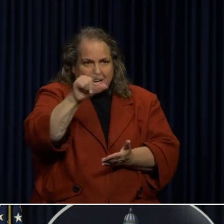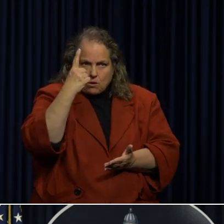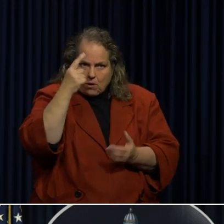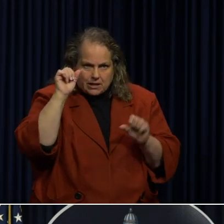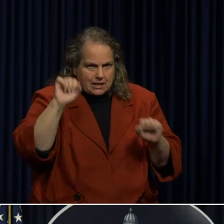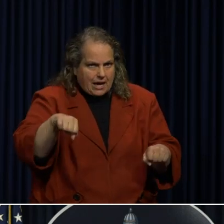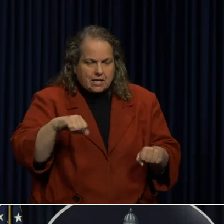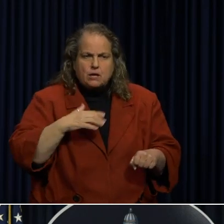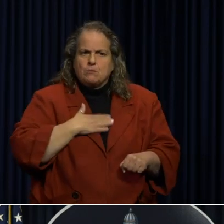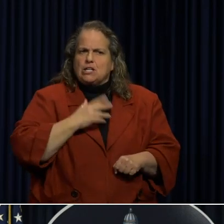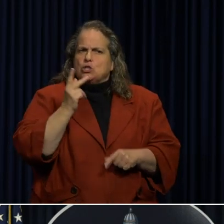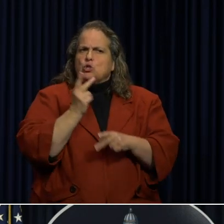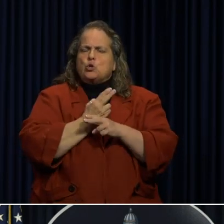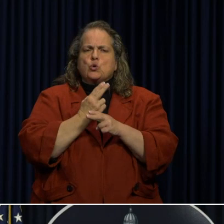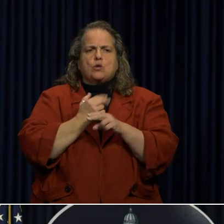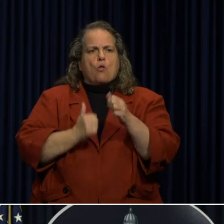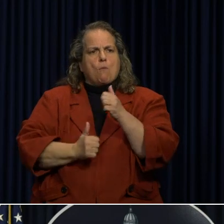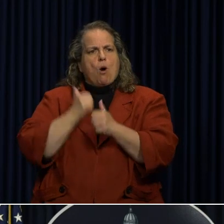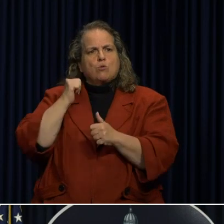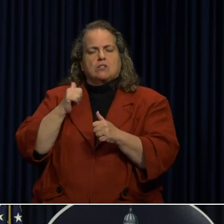of that capacity.